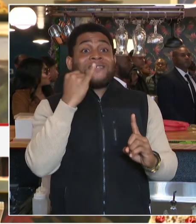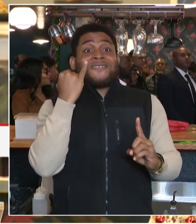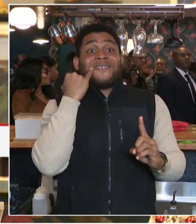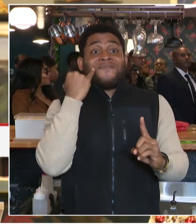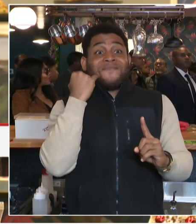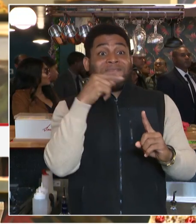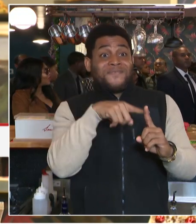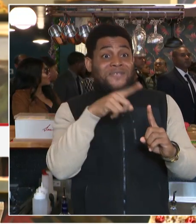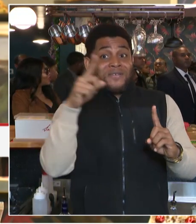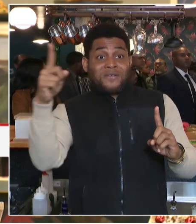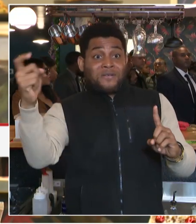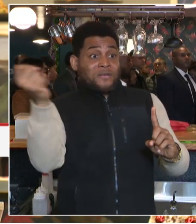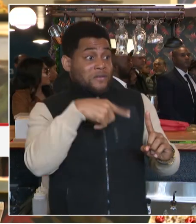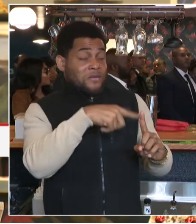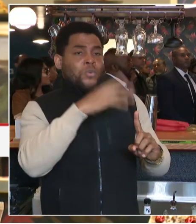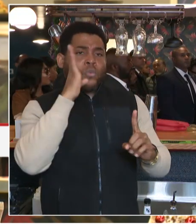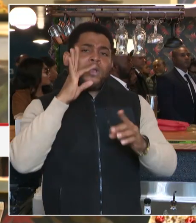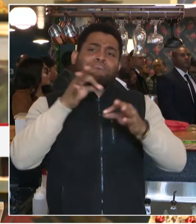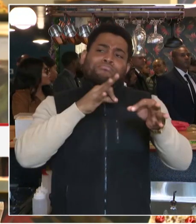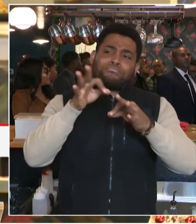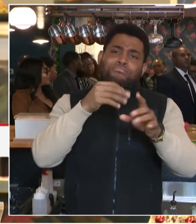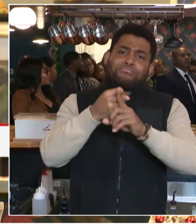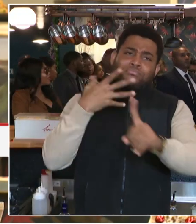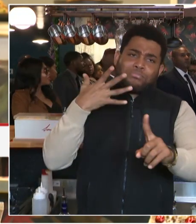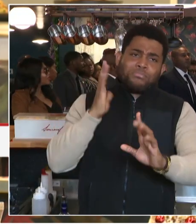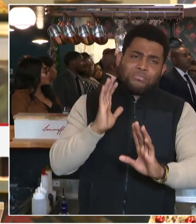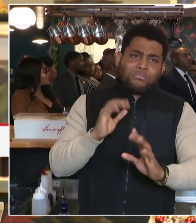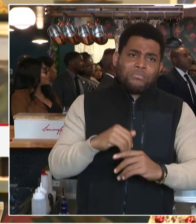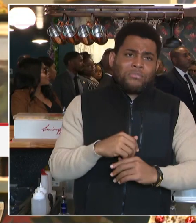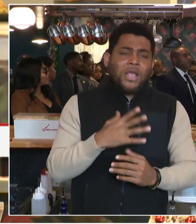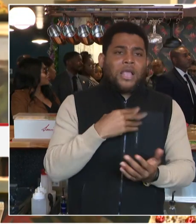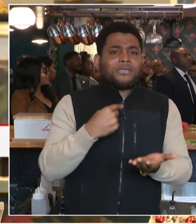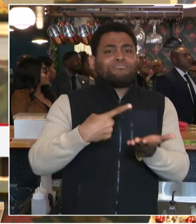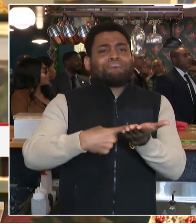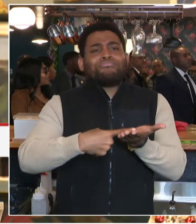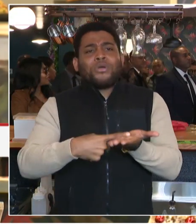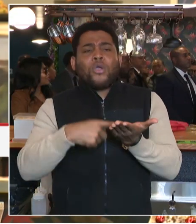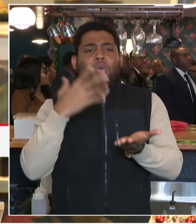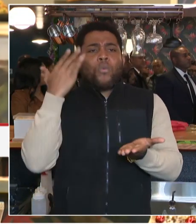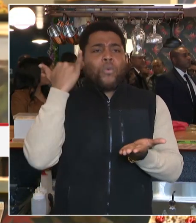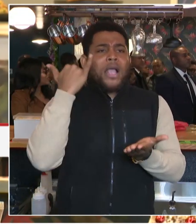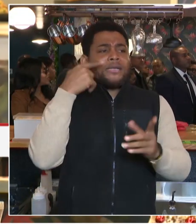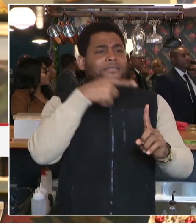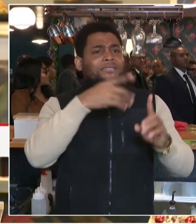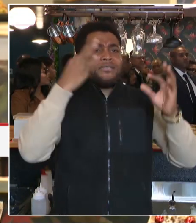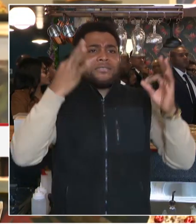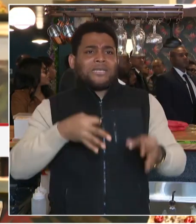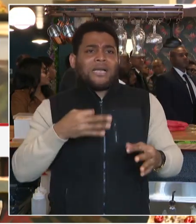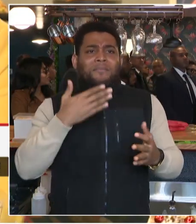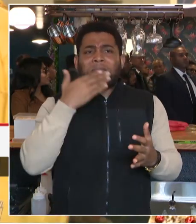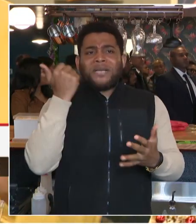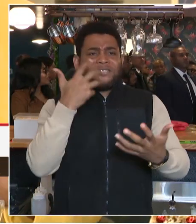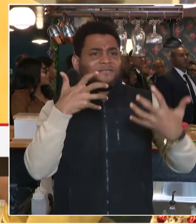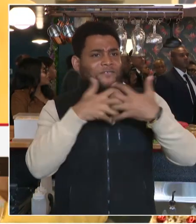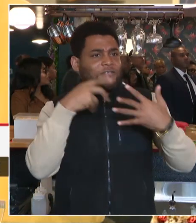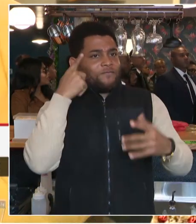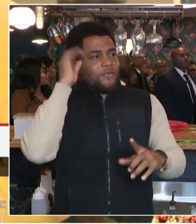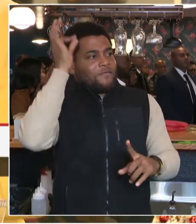that and also goes over why she made the best decision for the federal government.